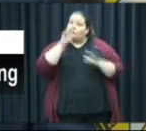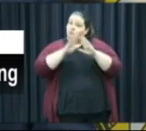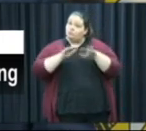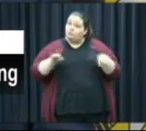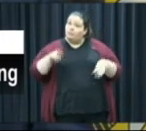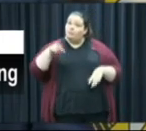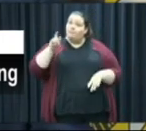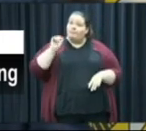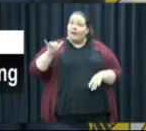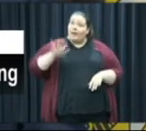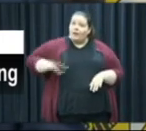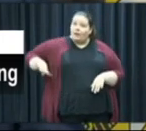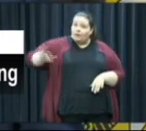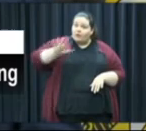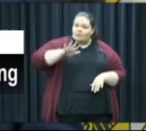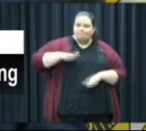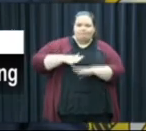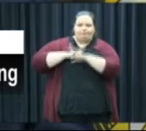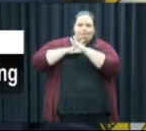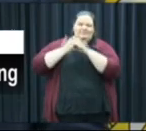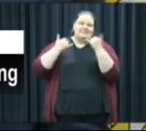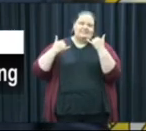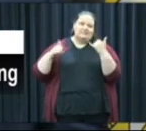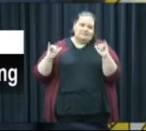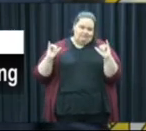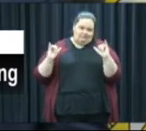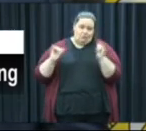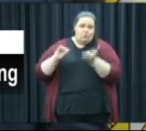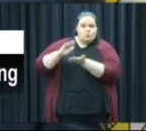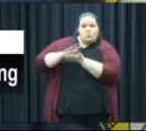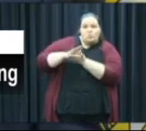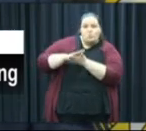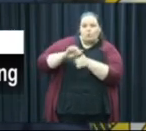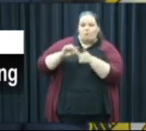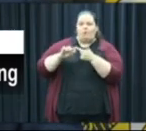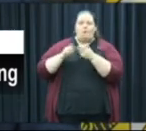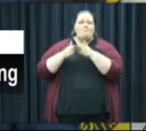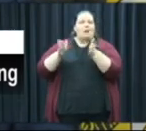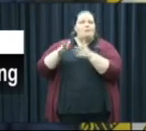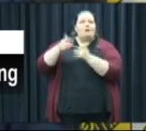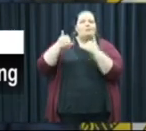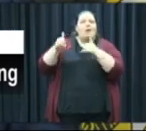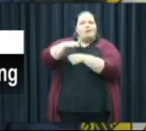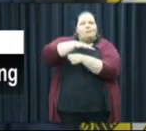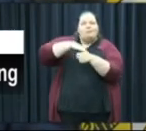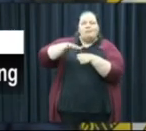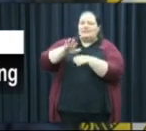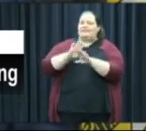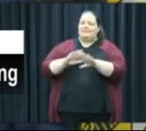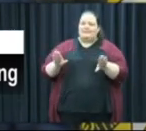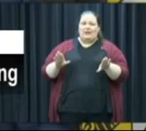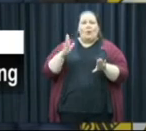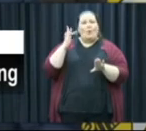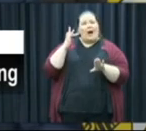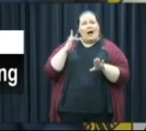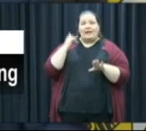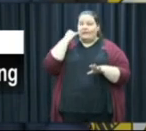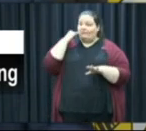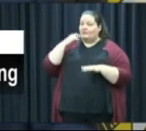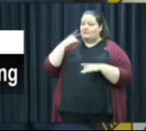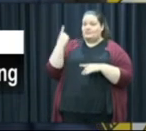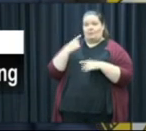parks, provincial parks, schools, and all public playgrounds. The risk of transmission within this setting is just too